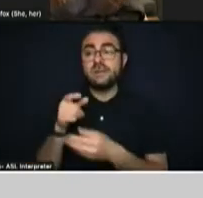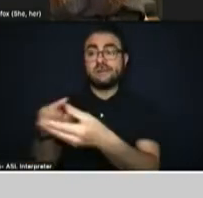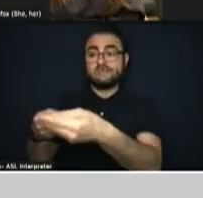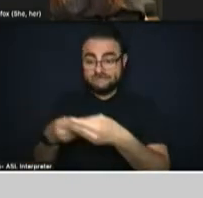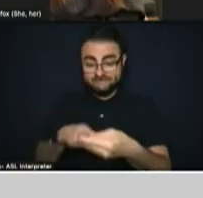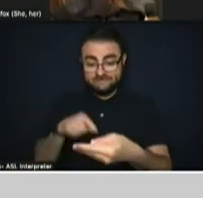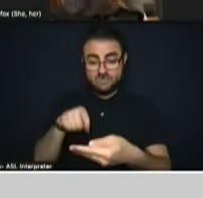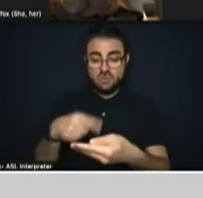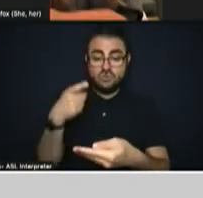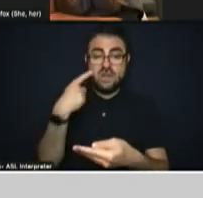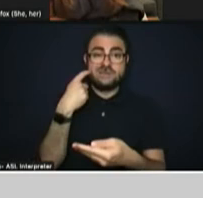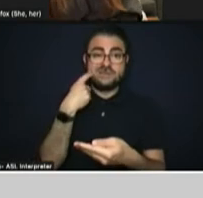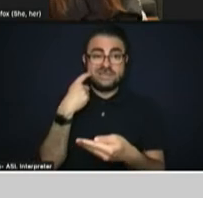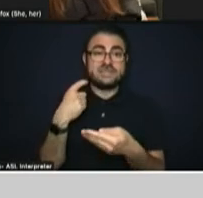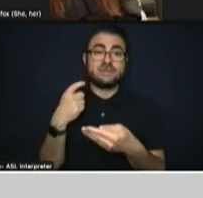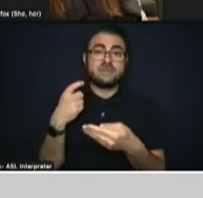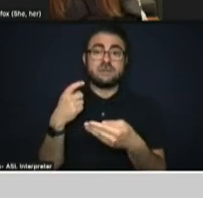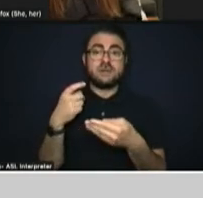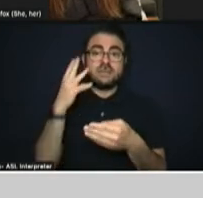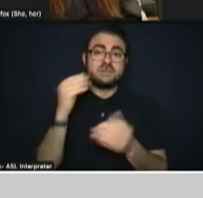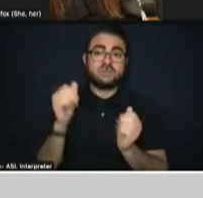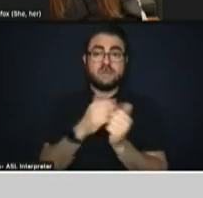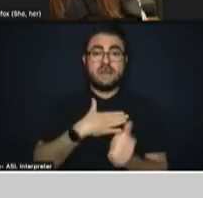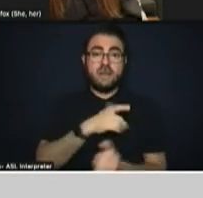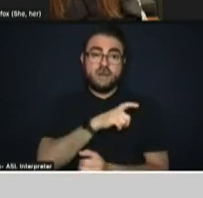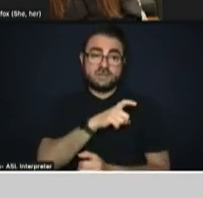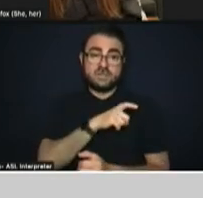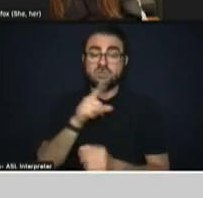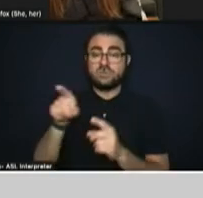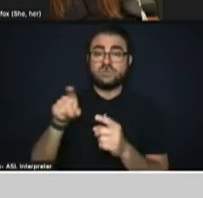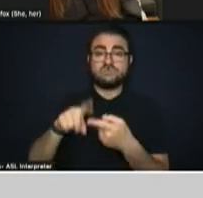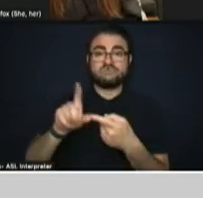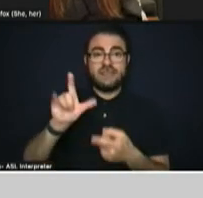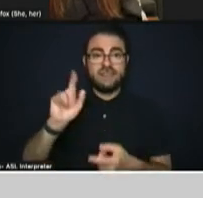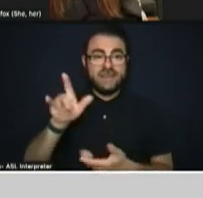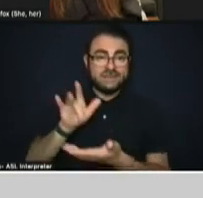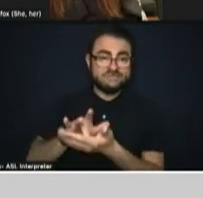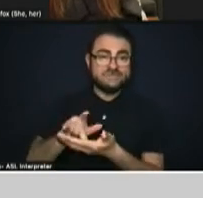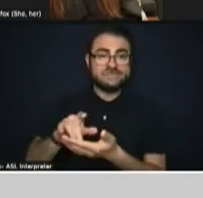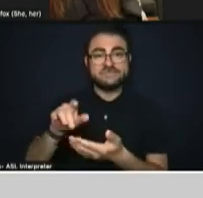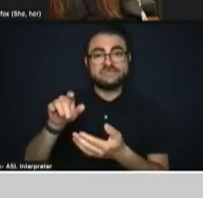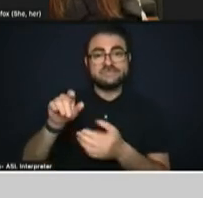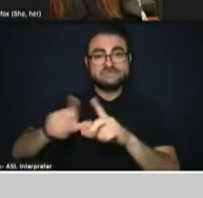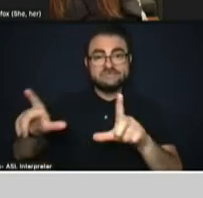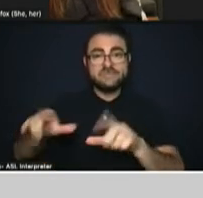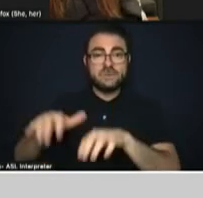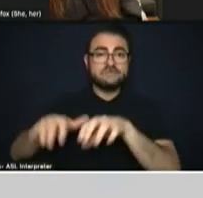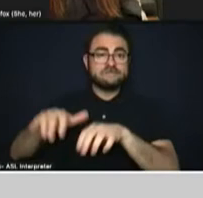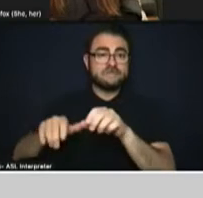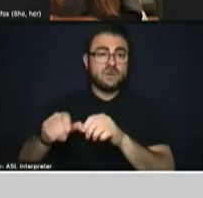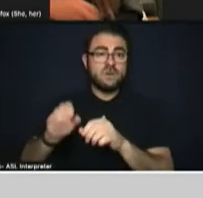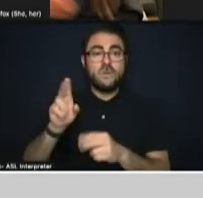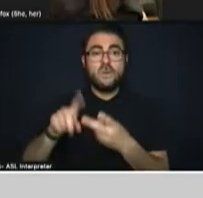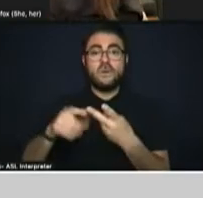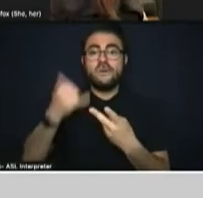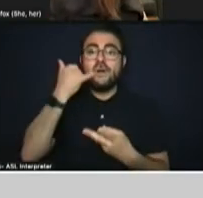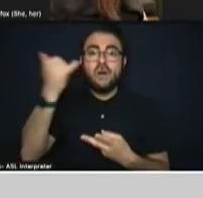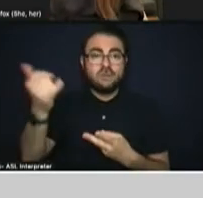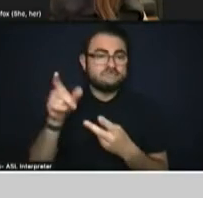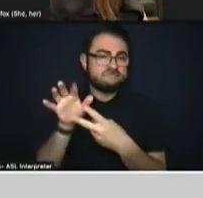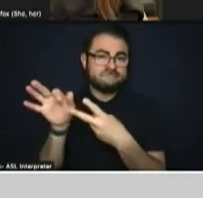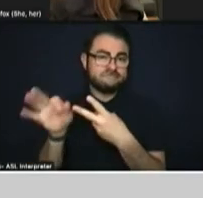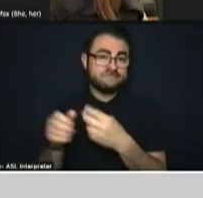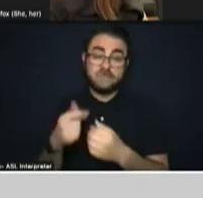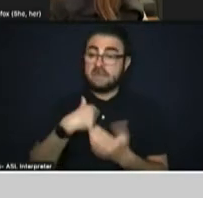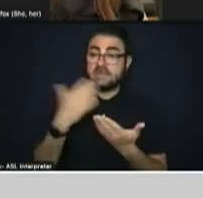officers. Would you please either go online, do this survey at this link, or do this 1-800 number? That was the two choices. I'm not suggesting either of those